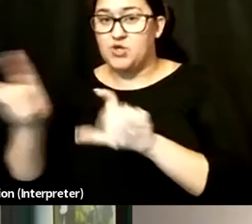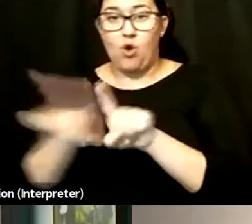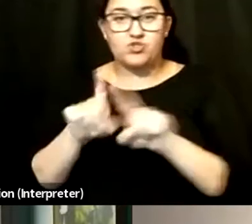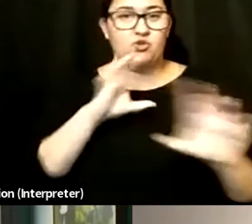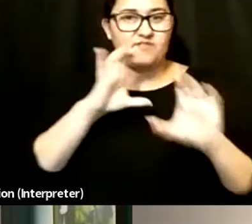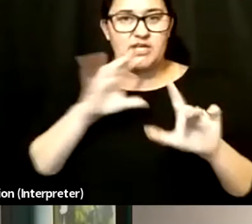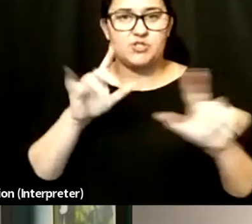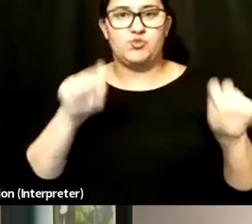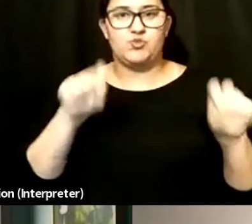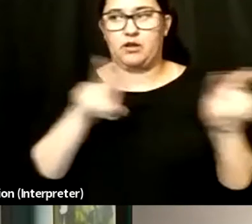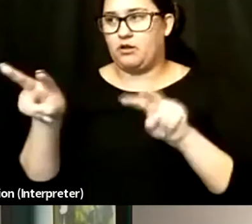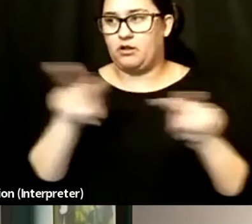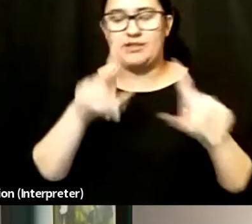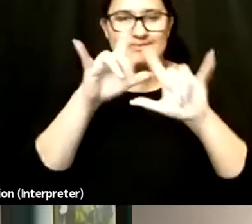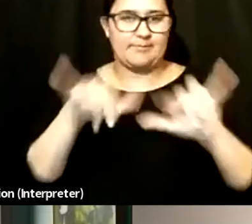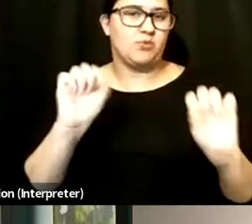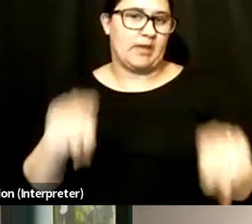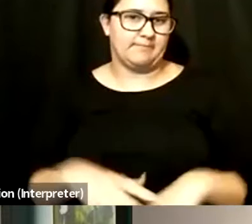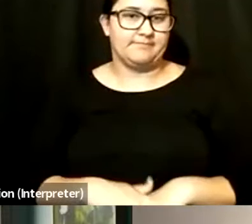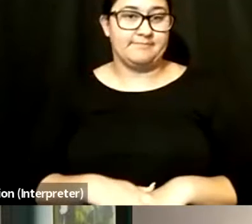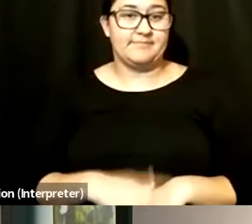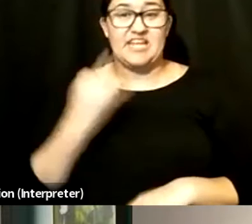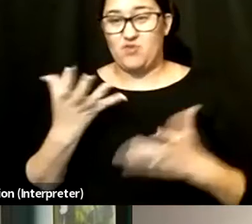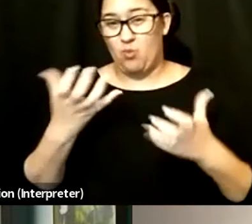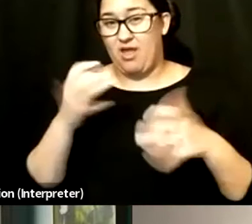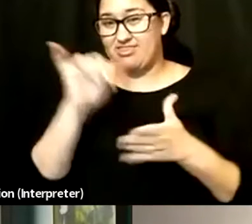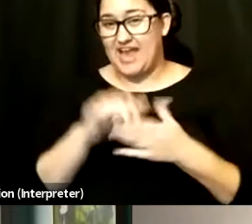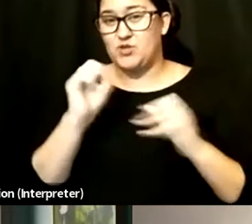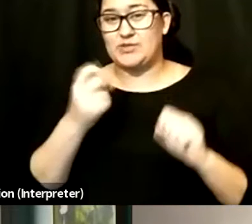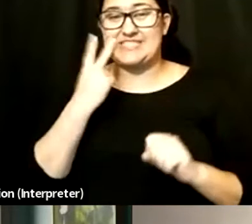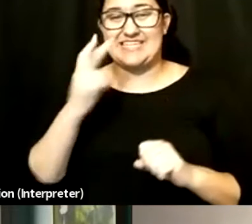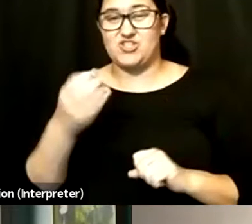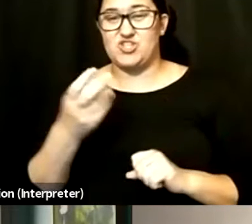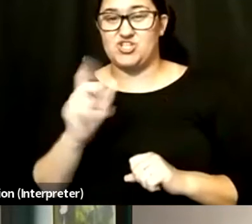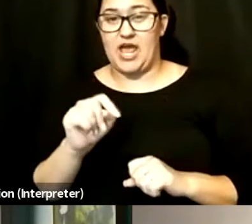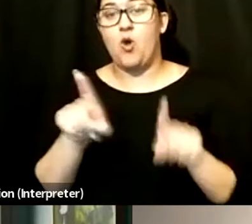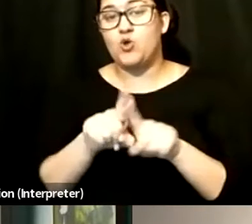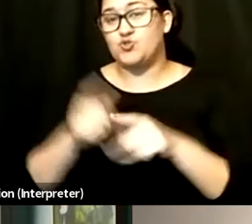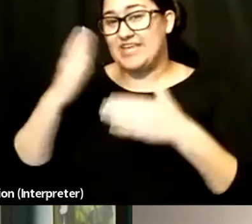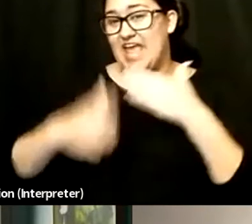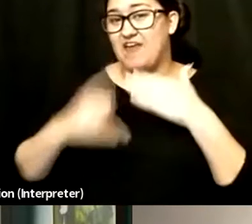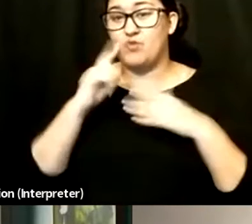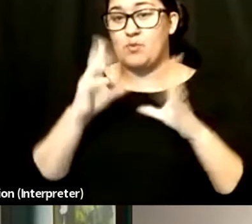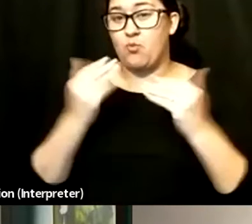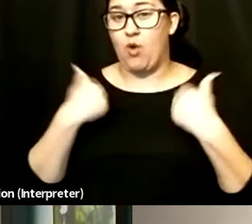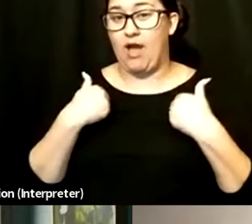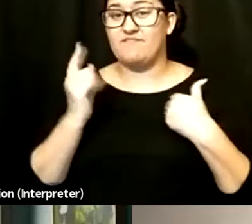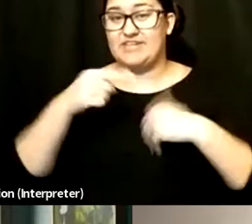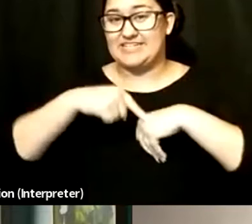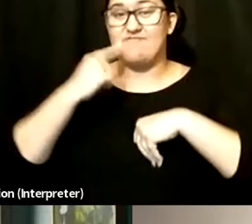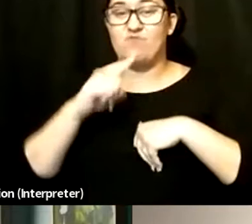in the chat, that would be fantastic. At the end of the webinar, we will have a time for question